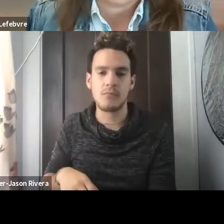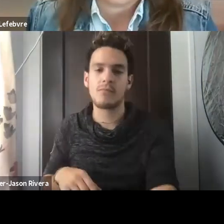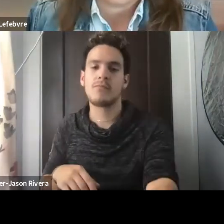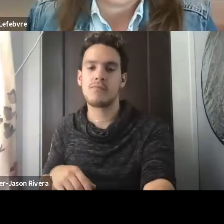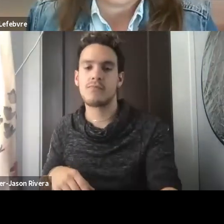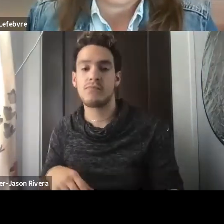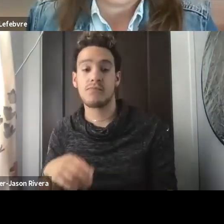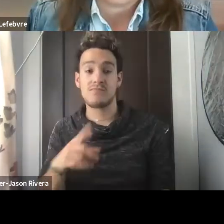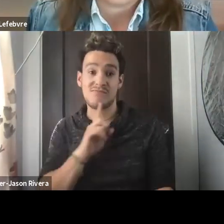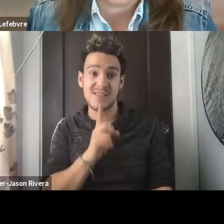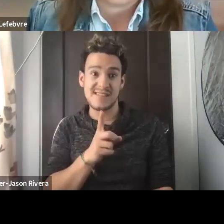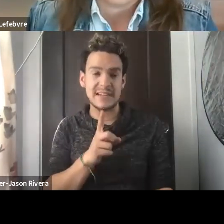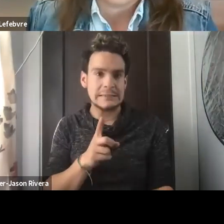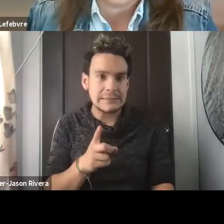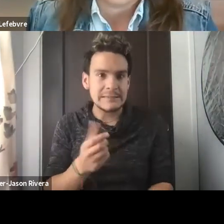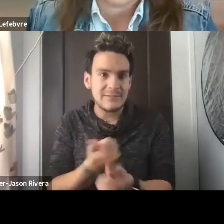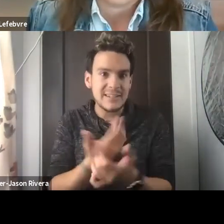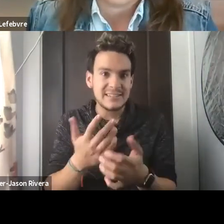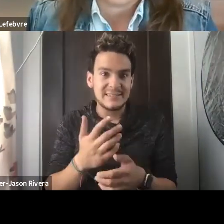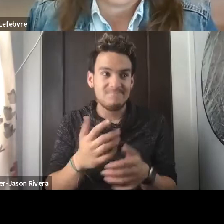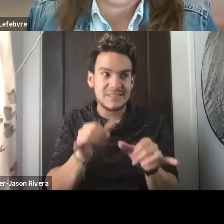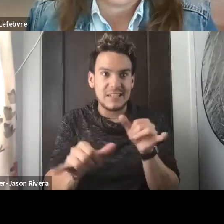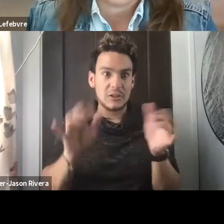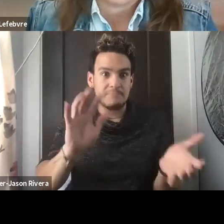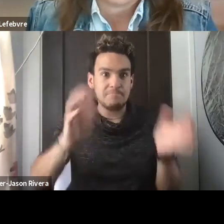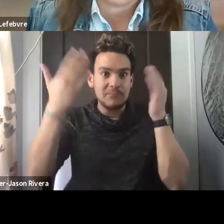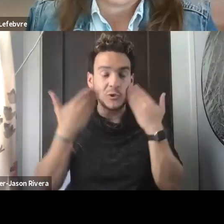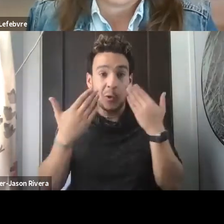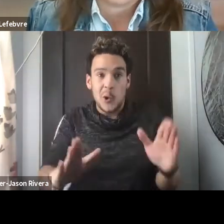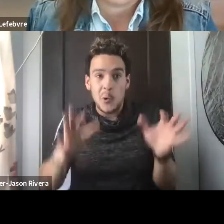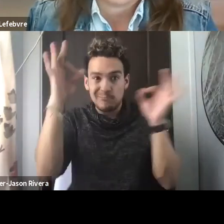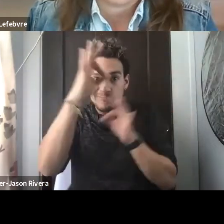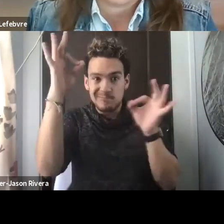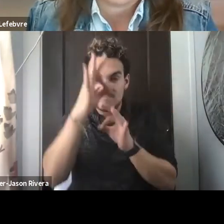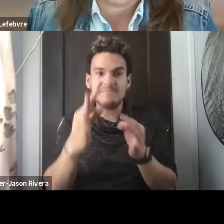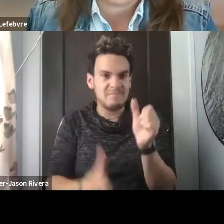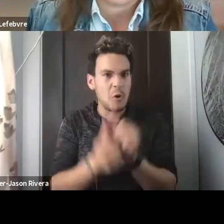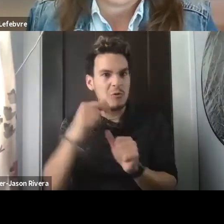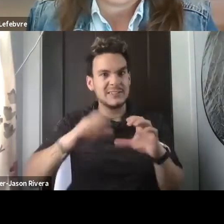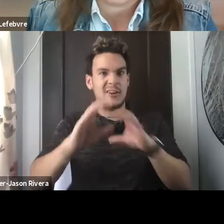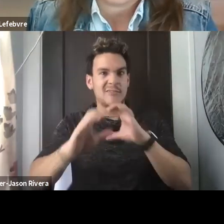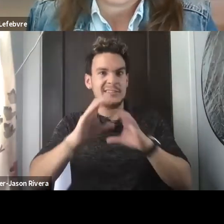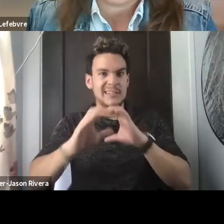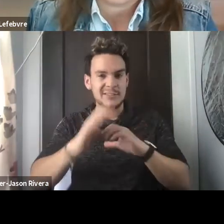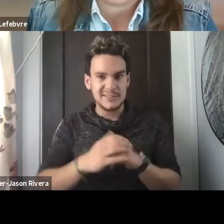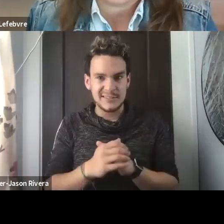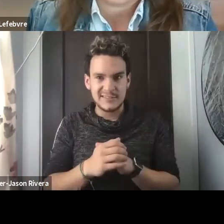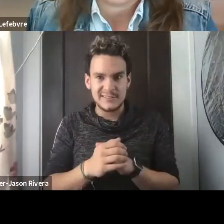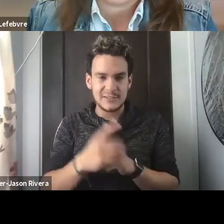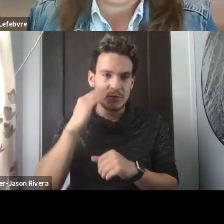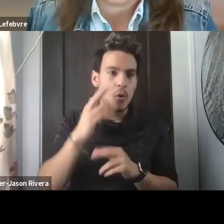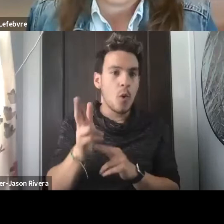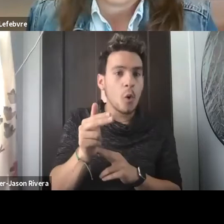The reality is it's still up in the air. It's still up in the air, and a lot of conversation about